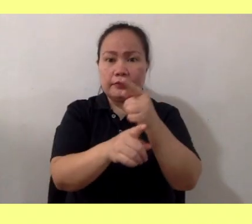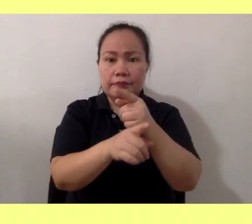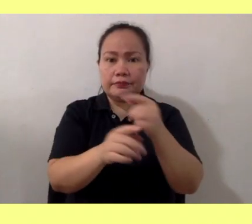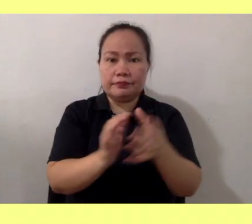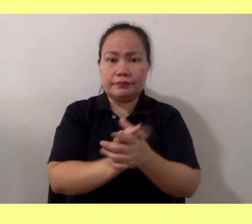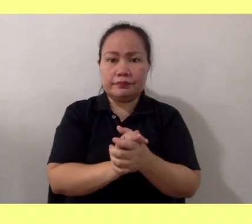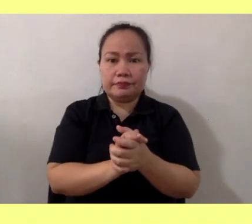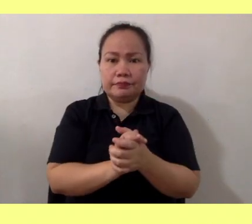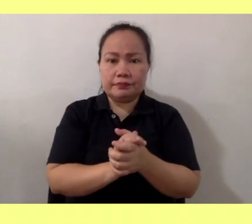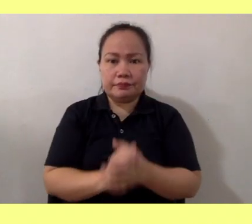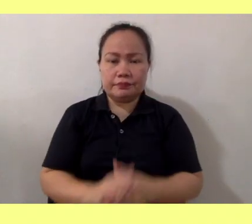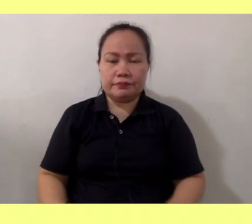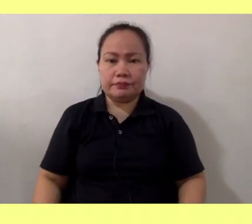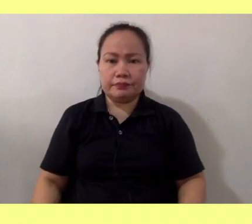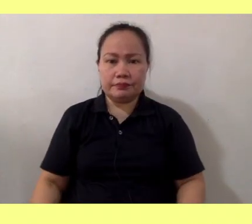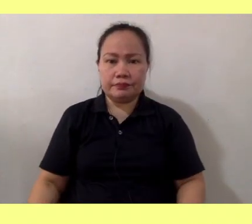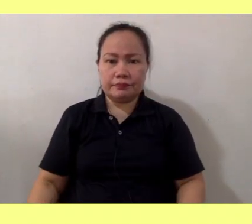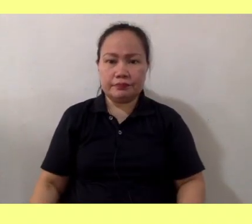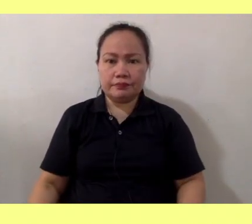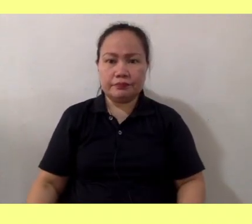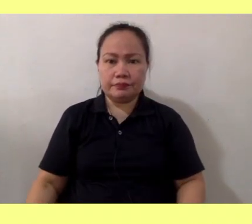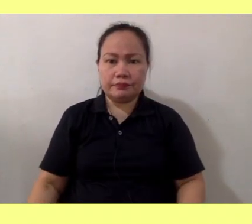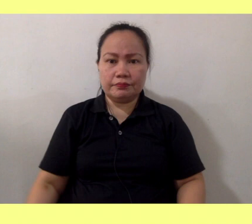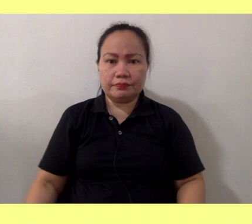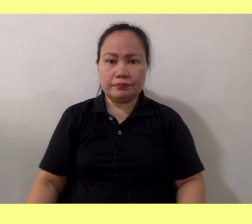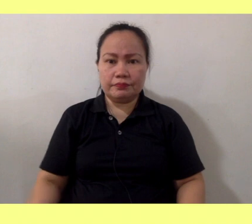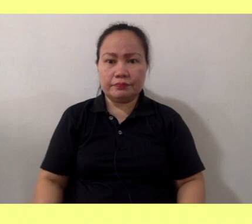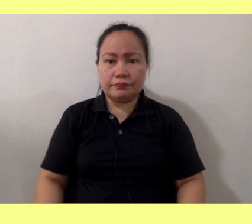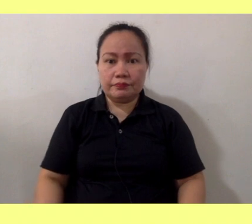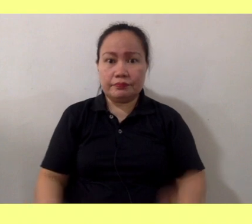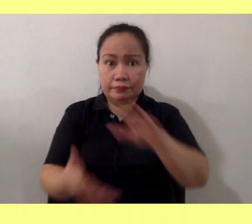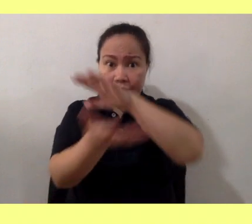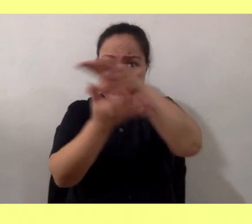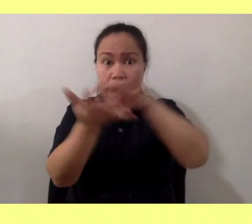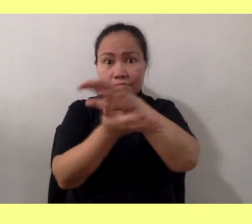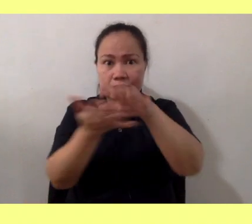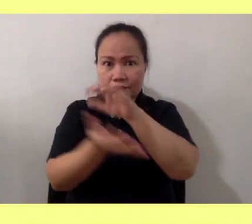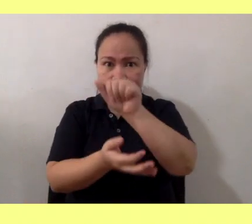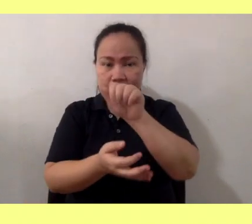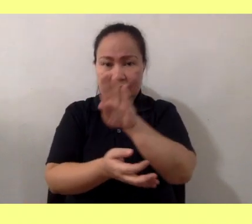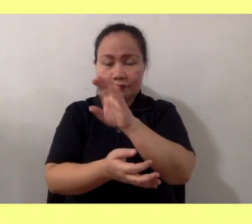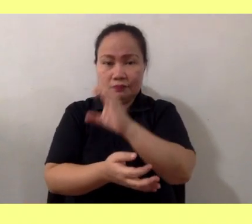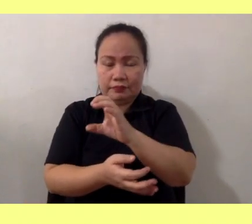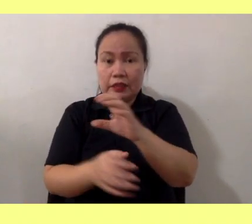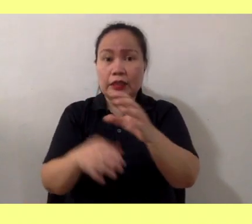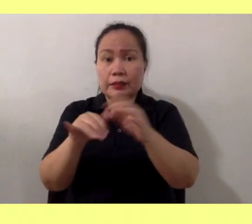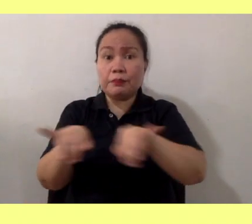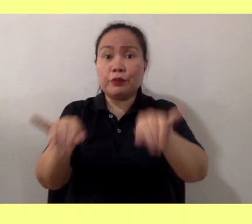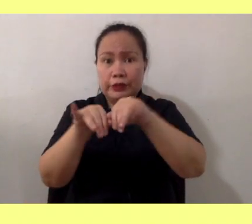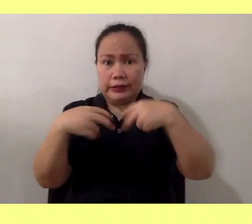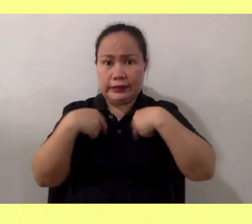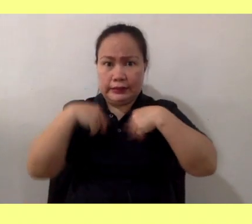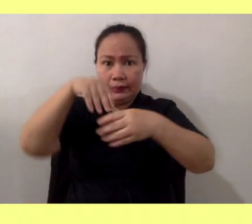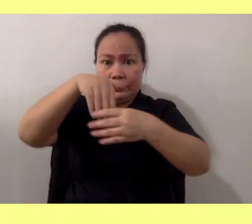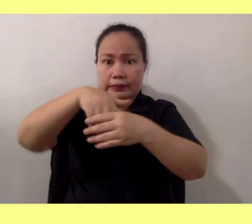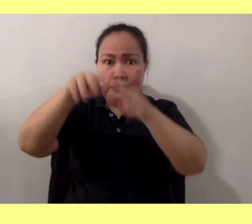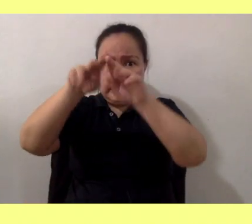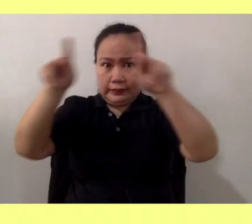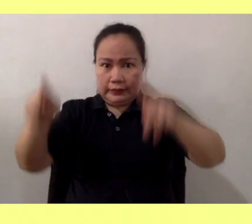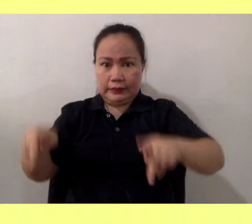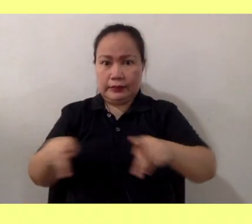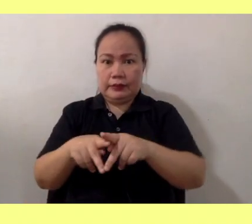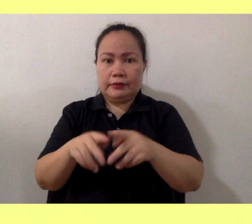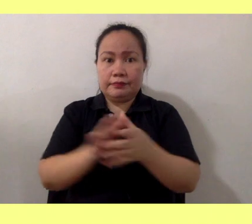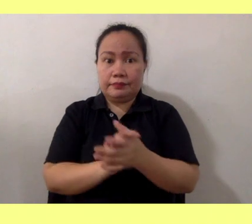basta tama. Okay? And then, ito, pwede namang, kahit nakarumble sila dyan, basta